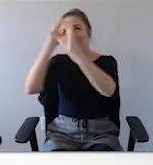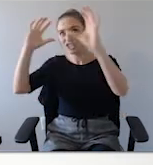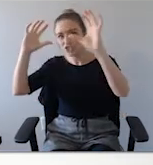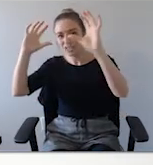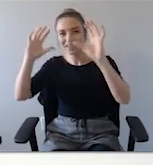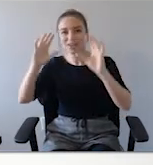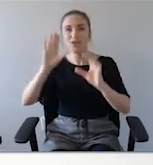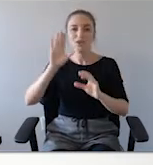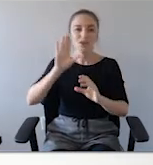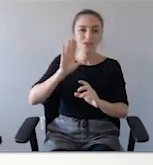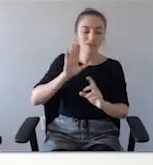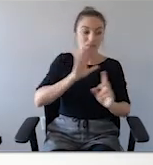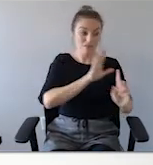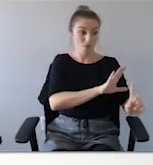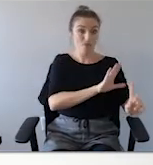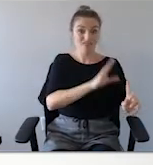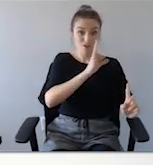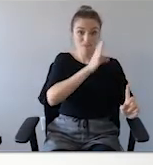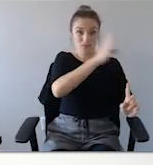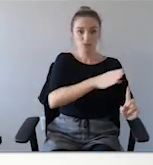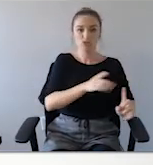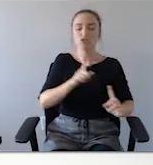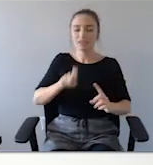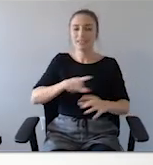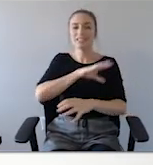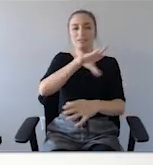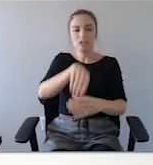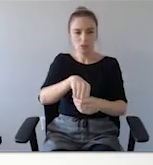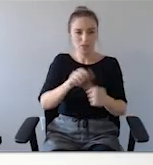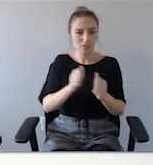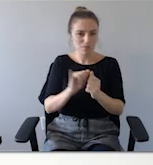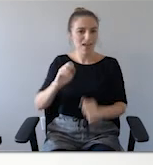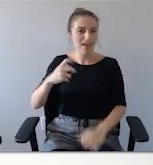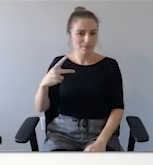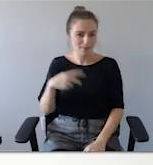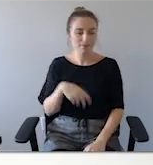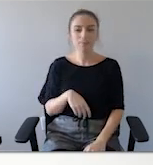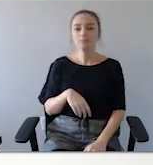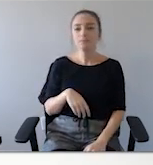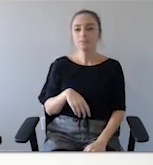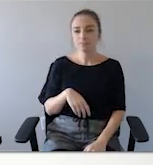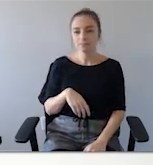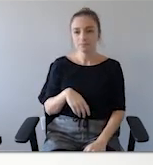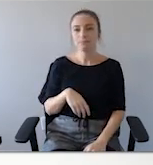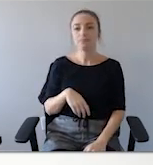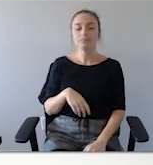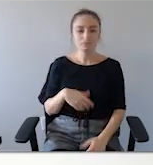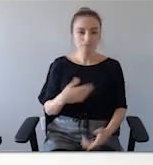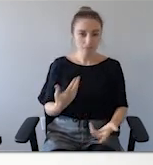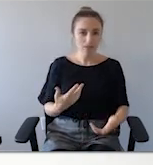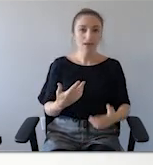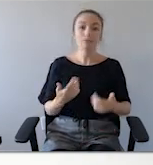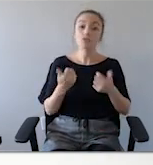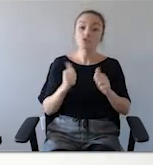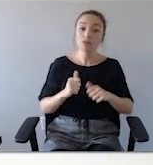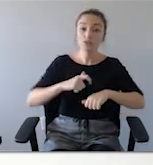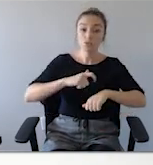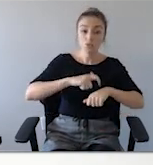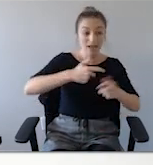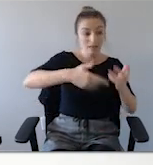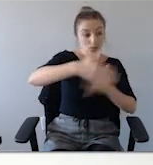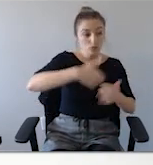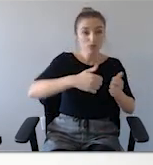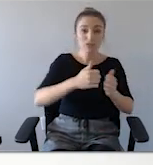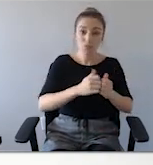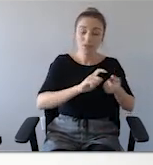the process. Time in regular education with typical peers as much as possible. Goals that are tied to the